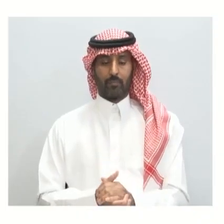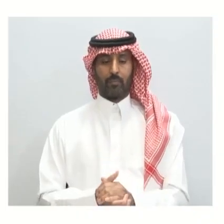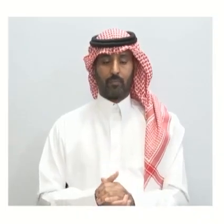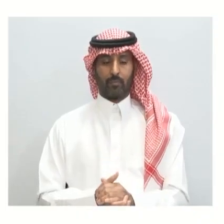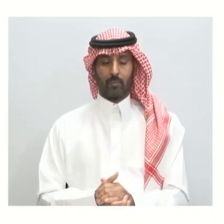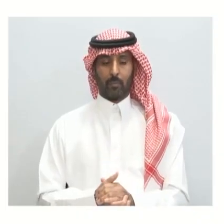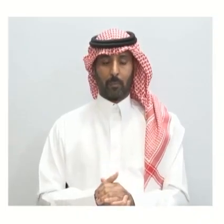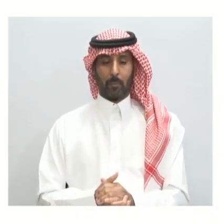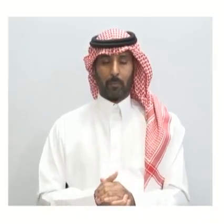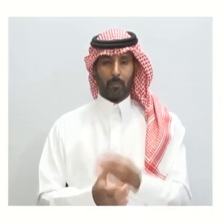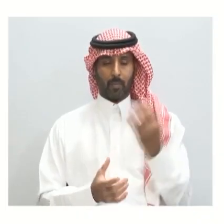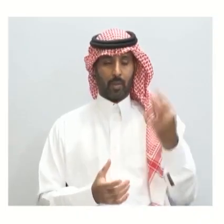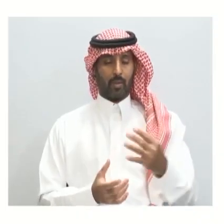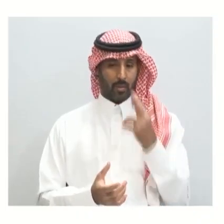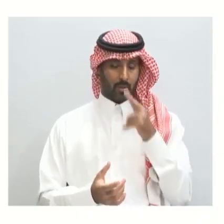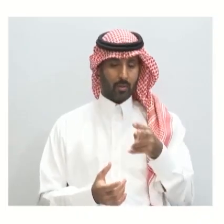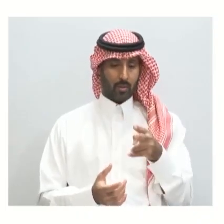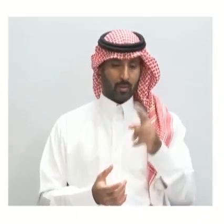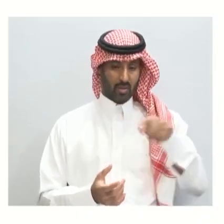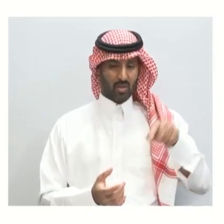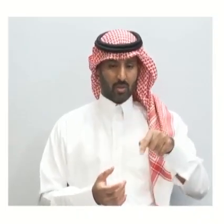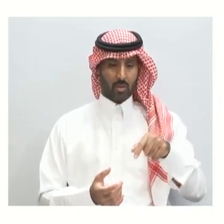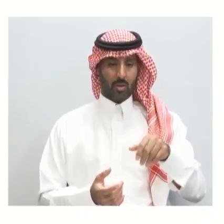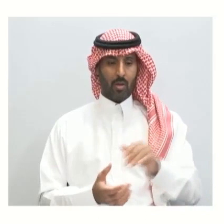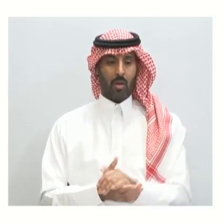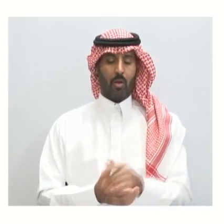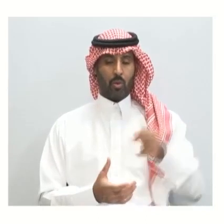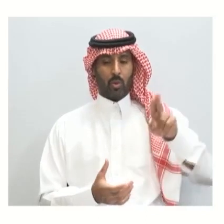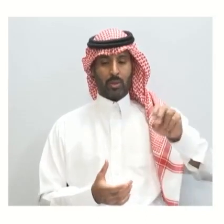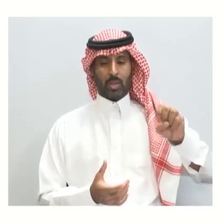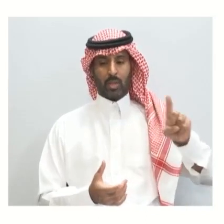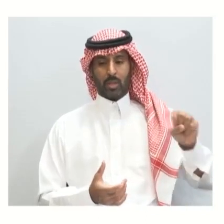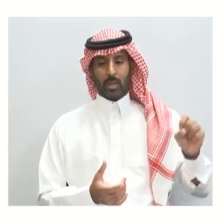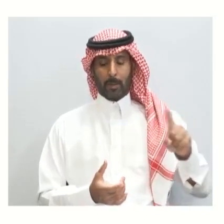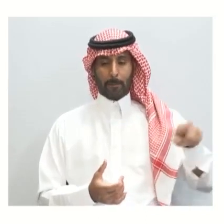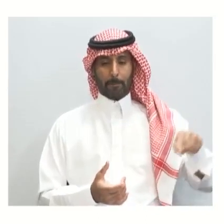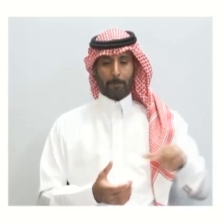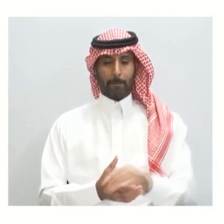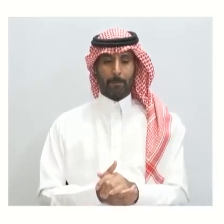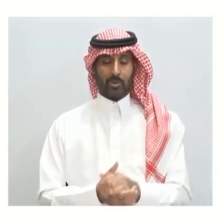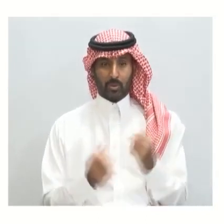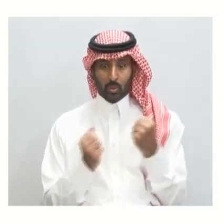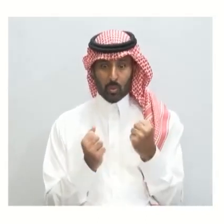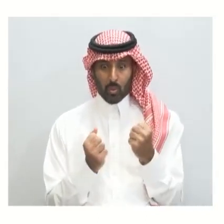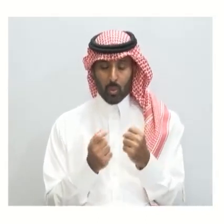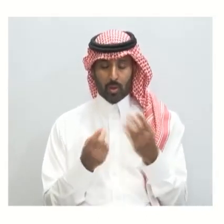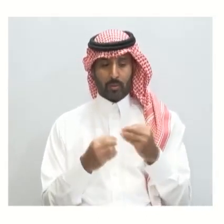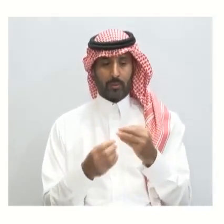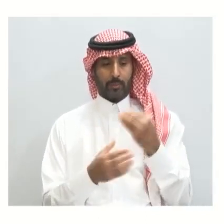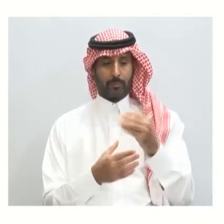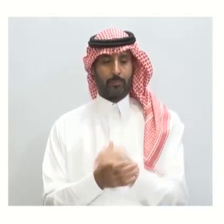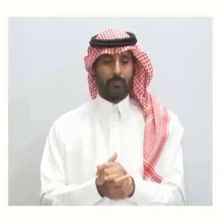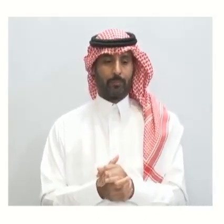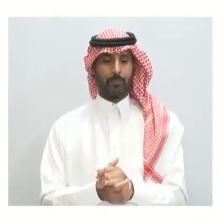Moving on, we have here also, we can say that they aren't used to the cold weather. We have here, yes, actually we have to add